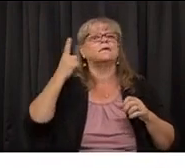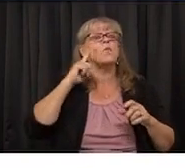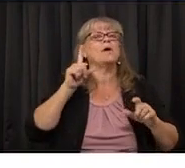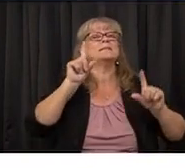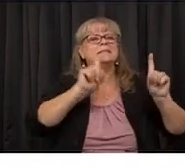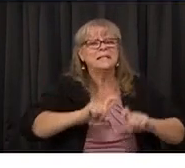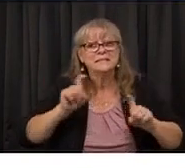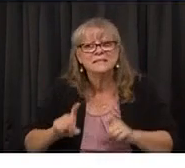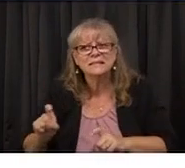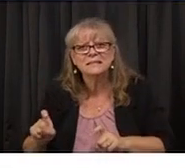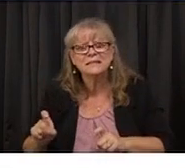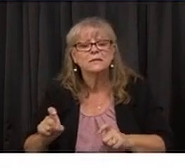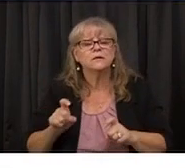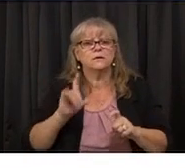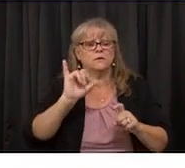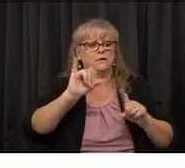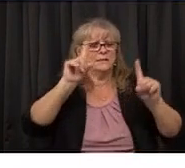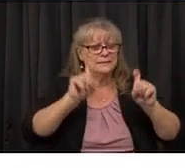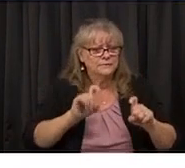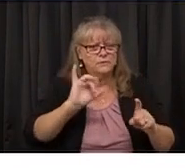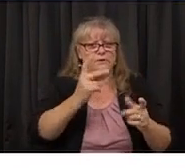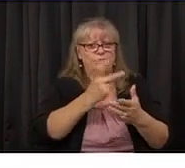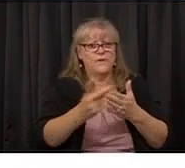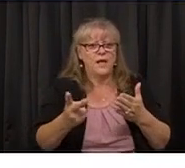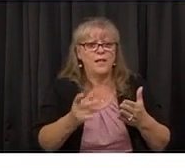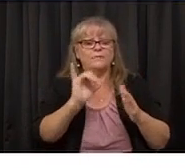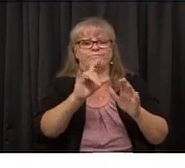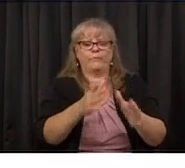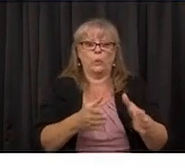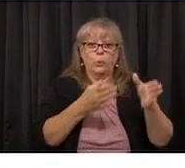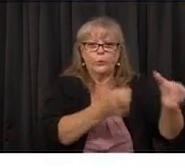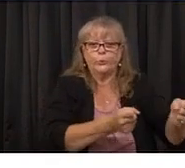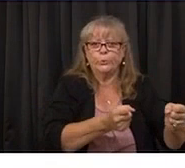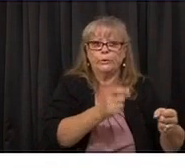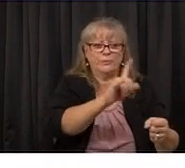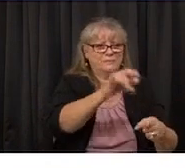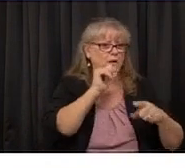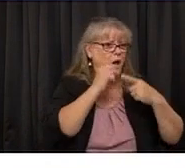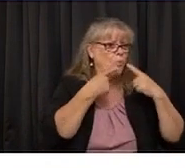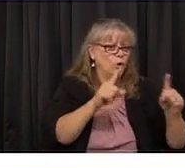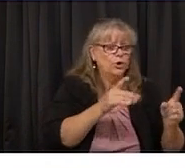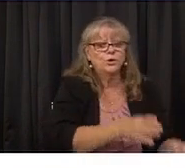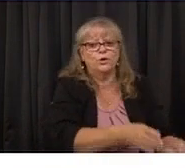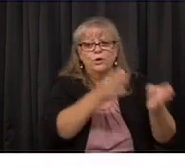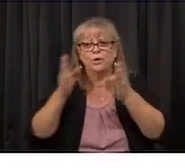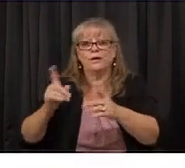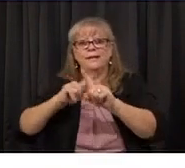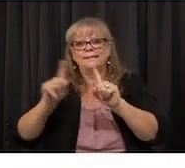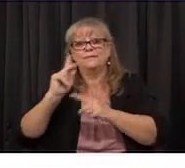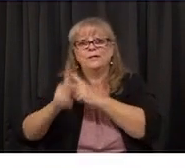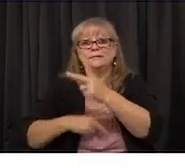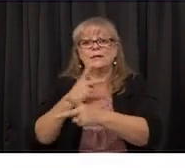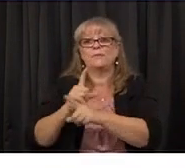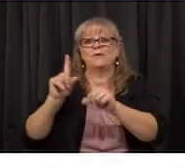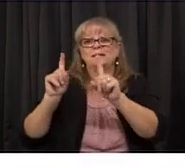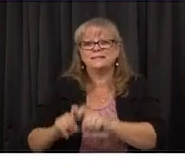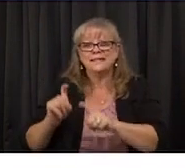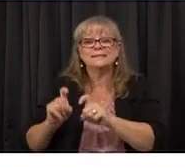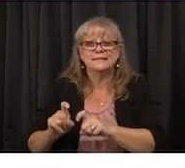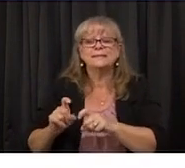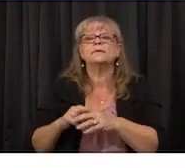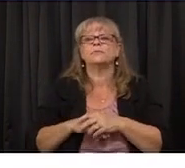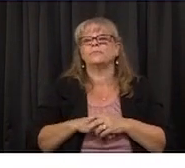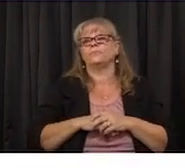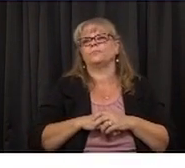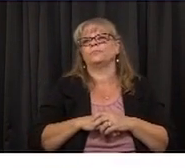order. Everything's tested, everything's verified, or we just downgrade and use for things that are less sensitive. So we have a great testing program,